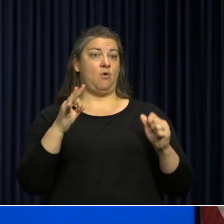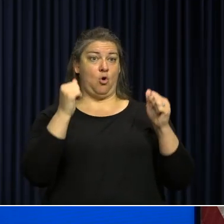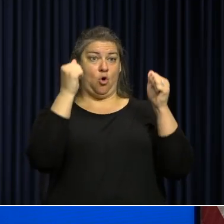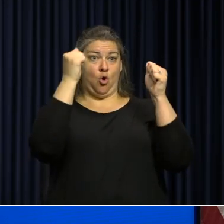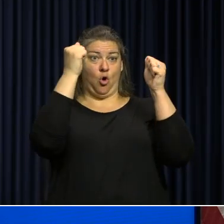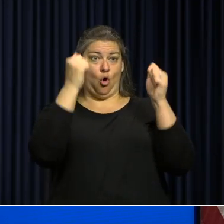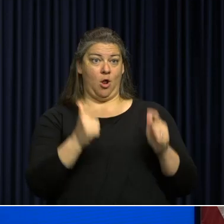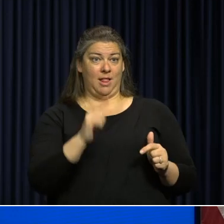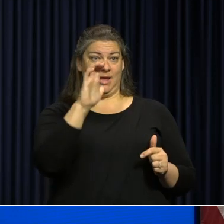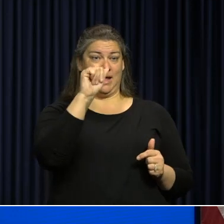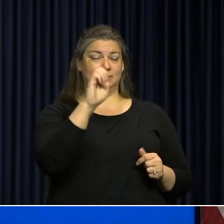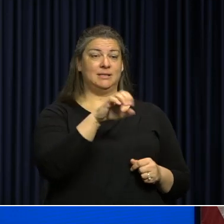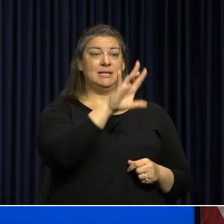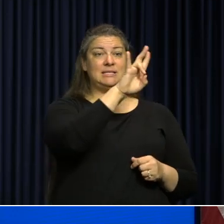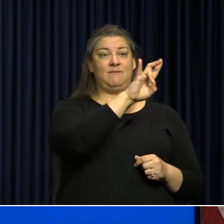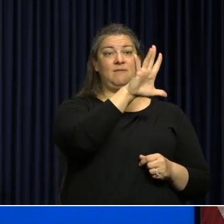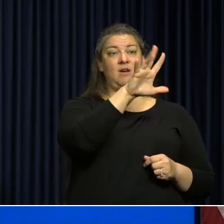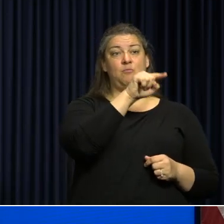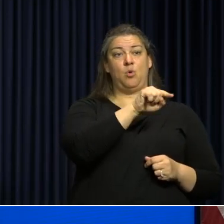cases,